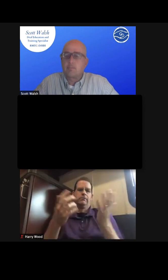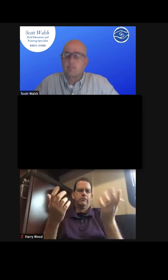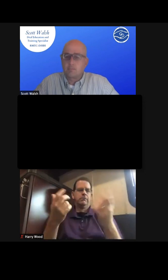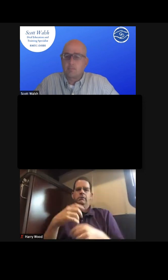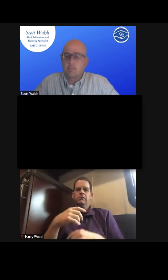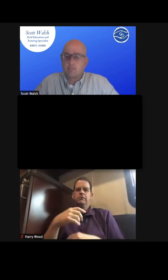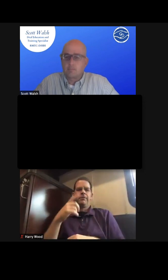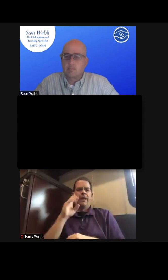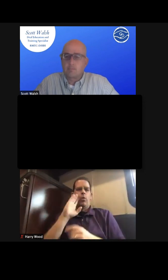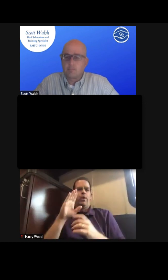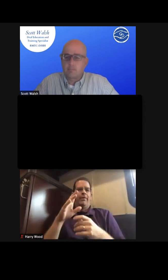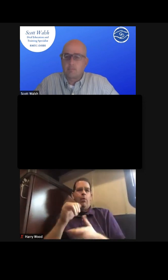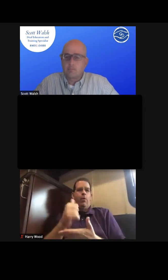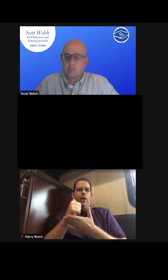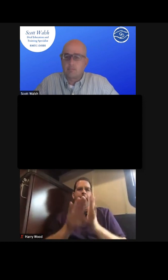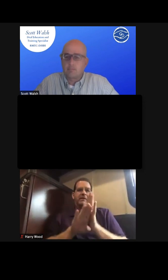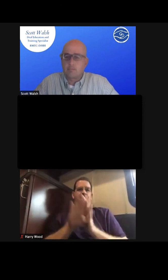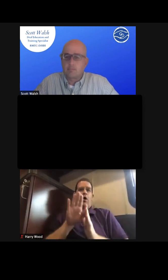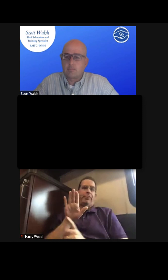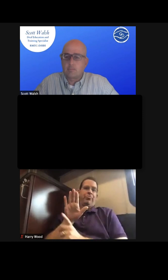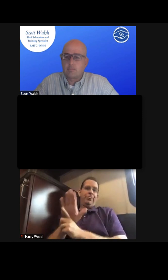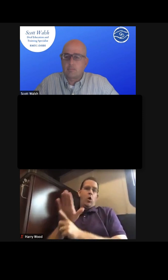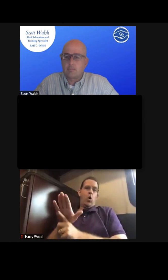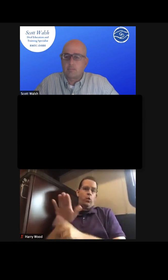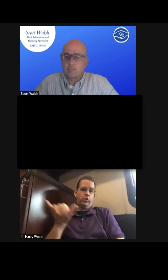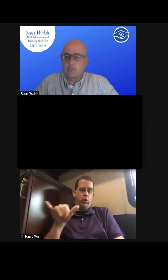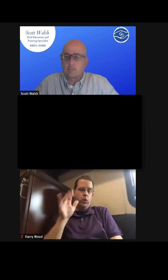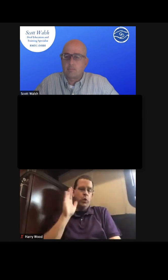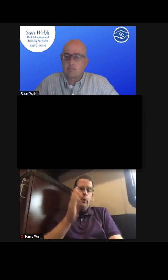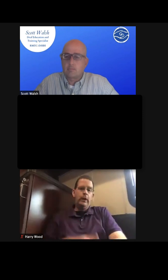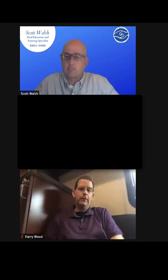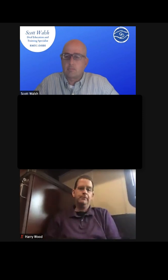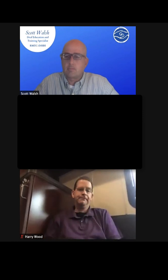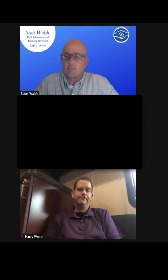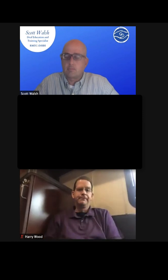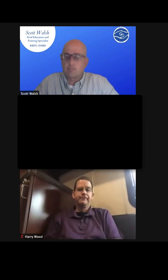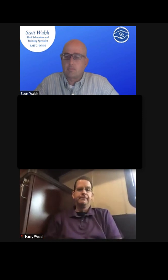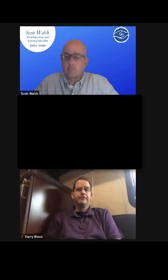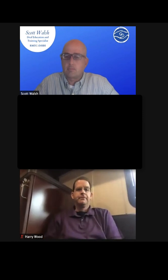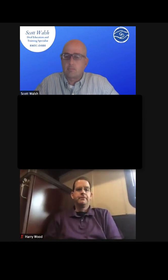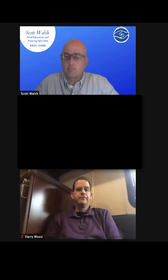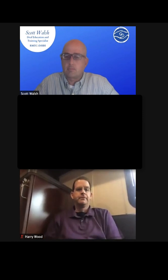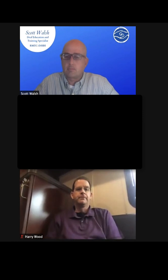and let children develop their own identity and that will help them develop that.